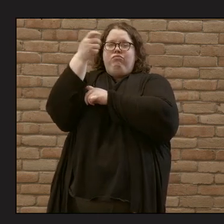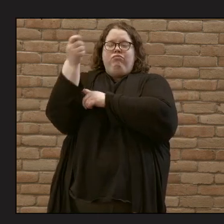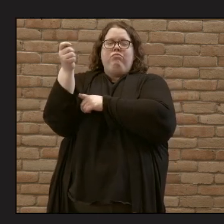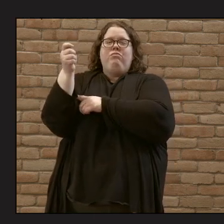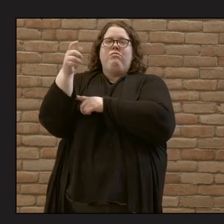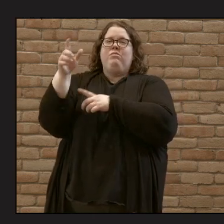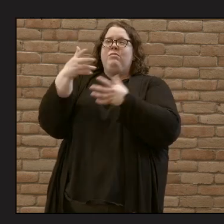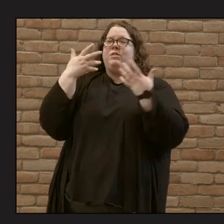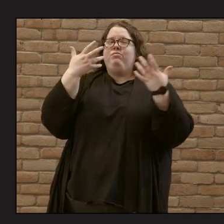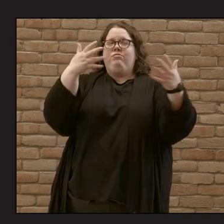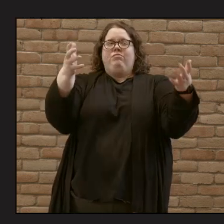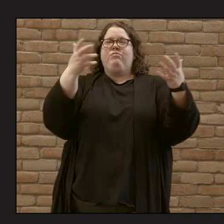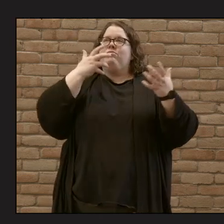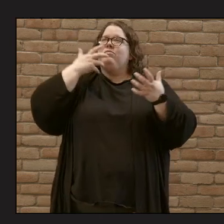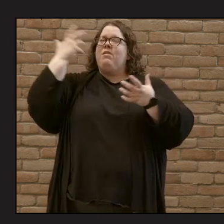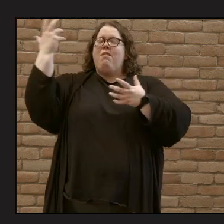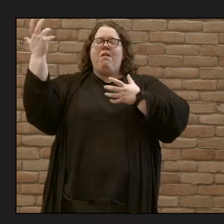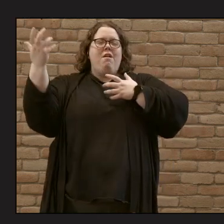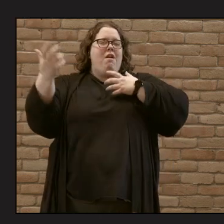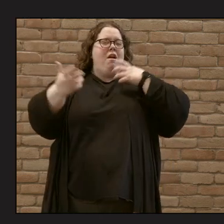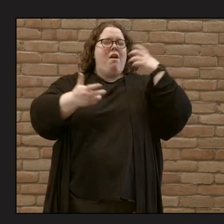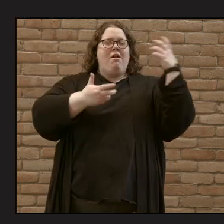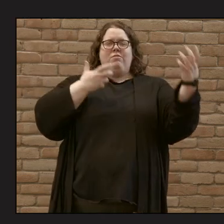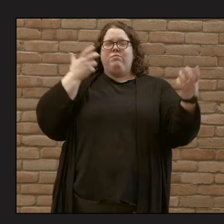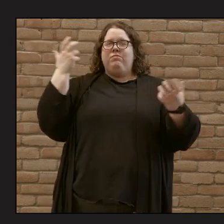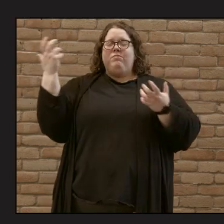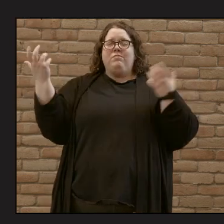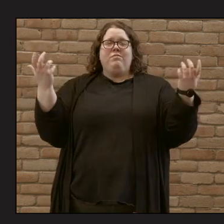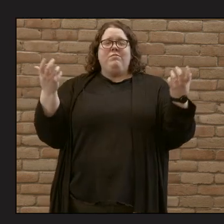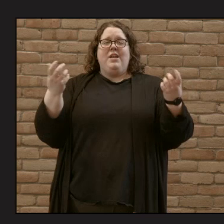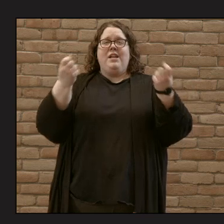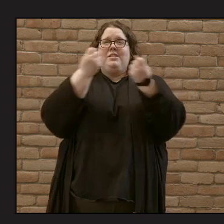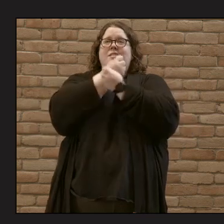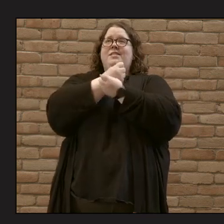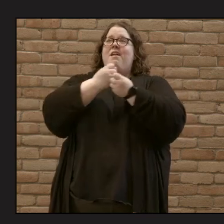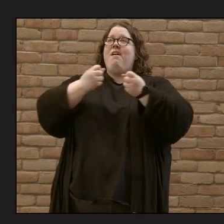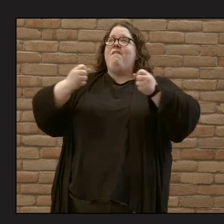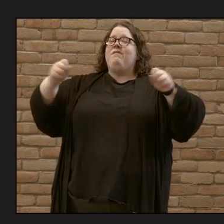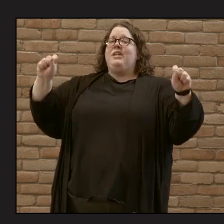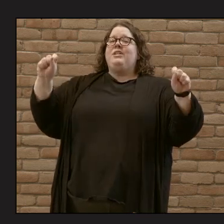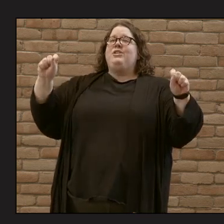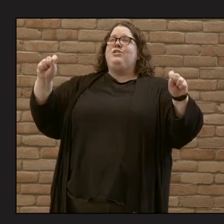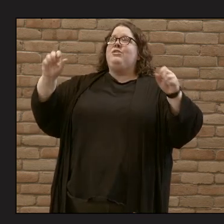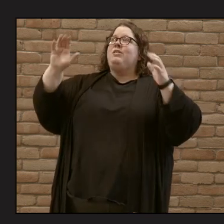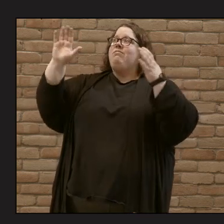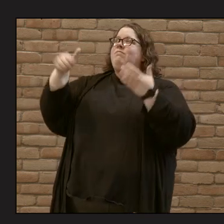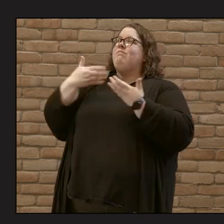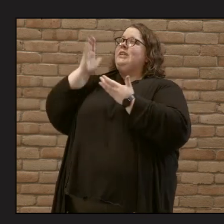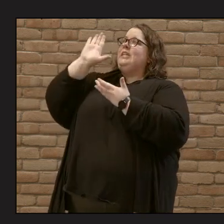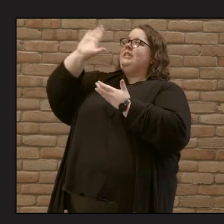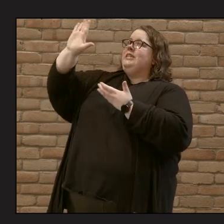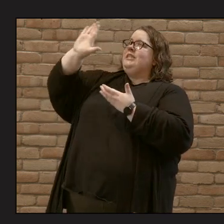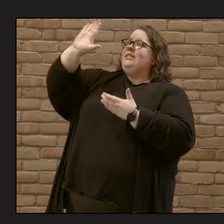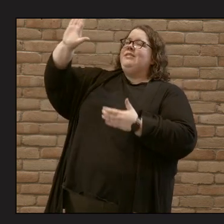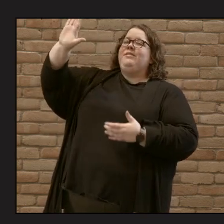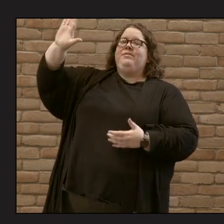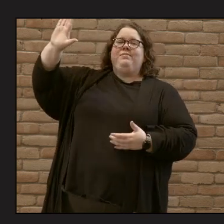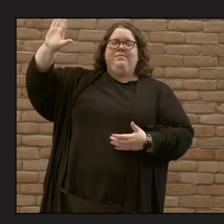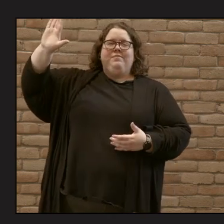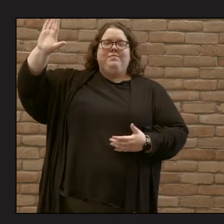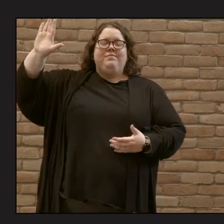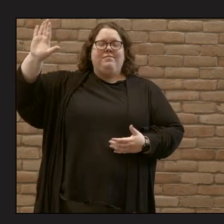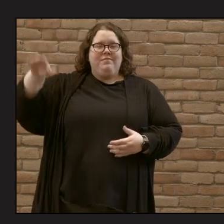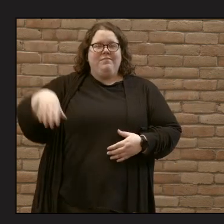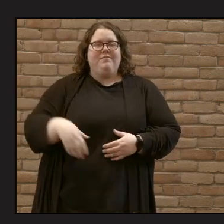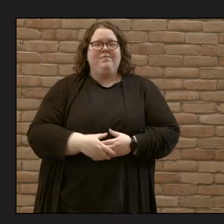shout, crying out with a loud voice, salvation belongs to our God. Salvation